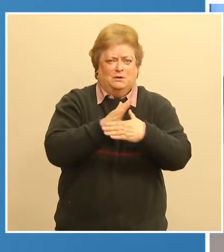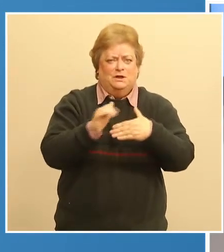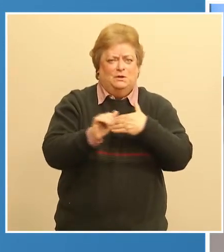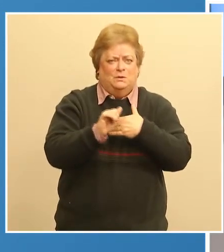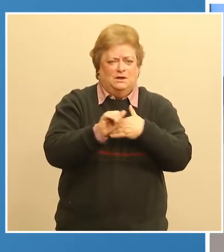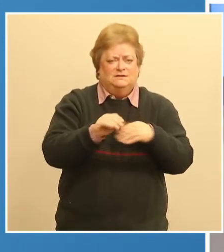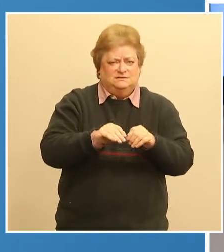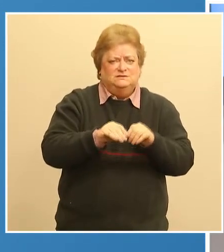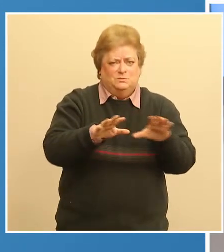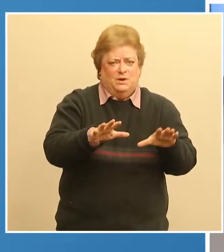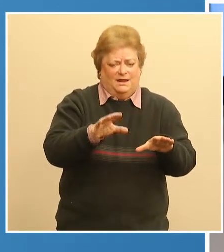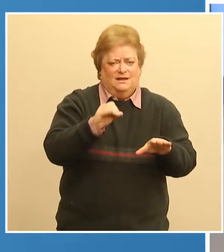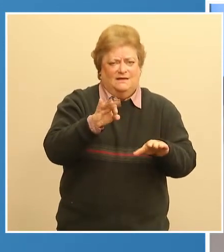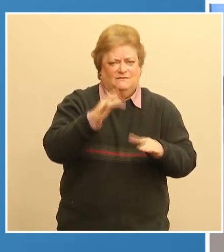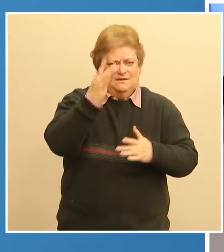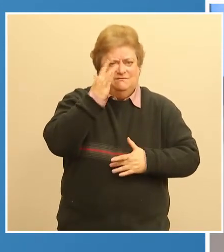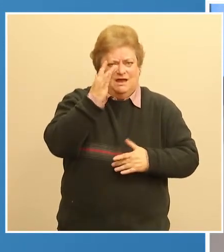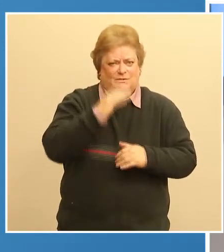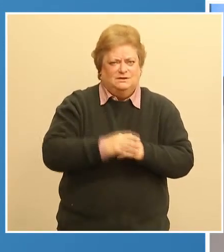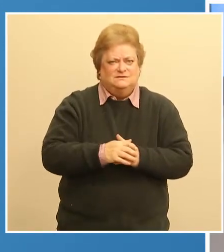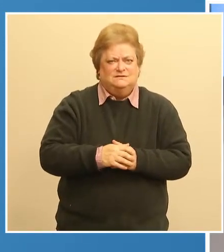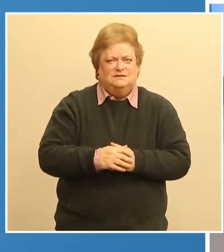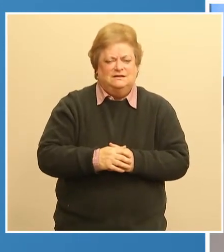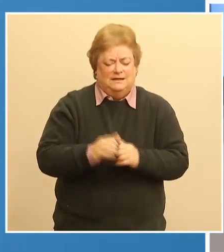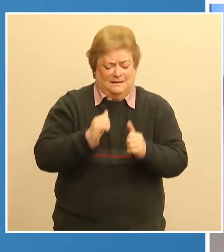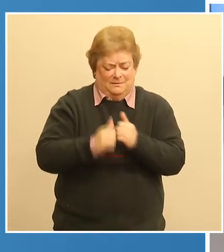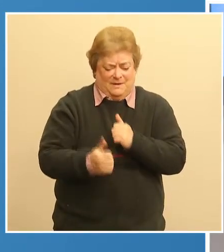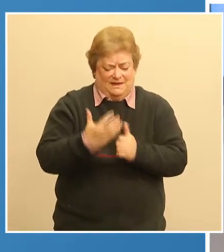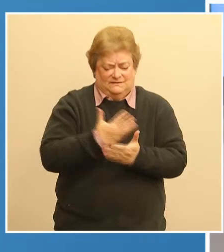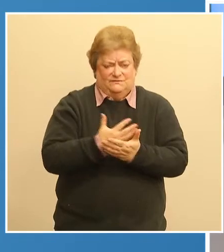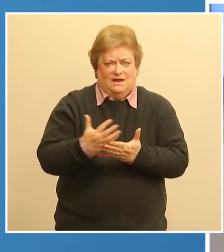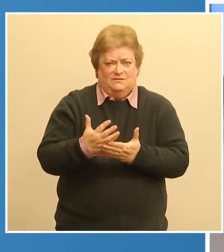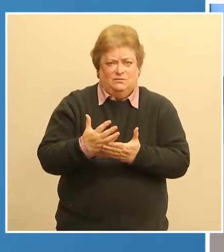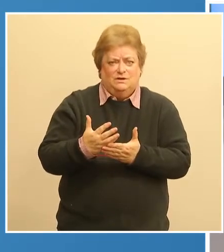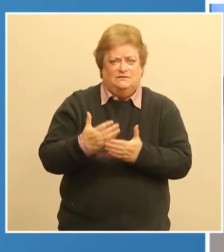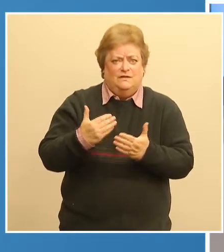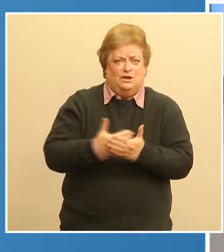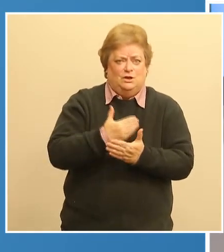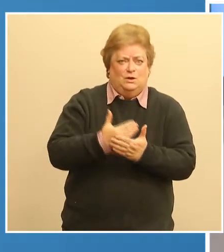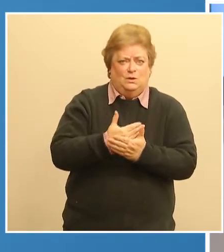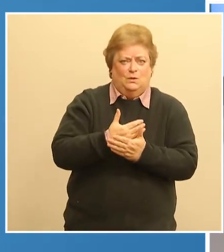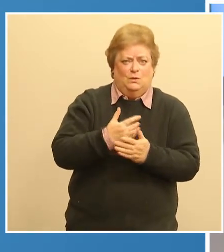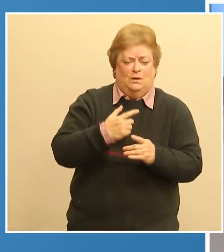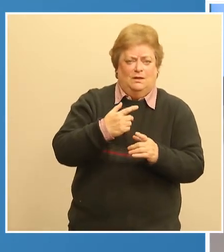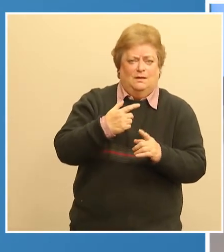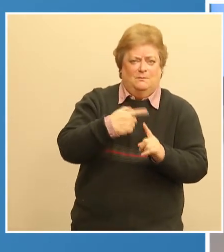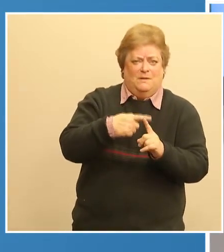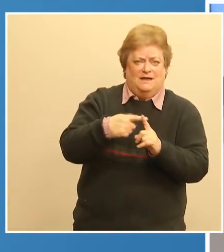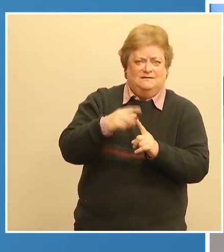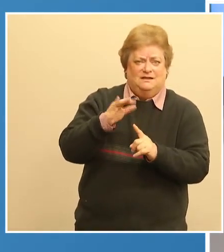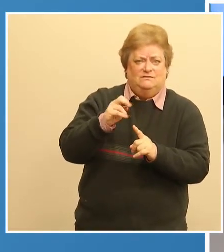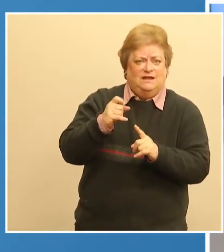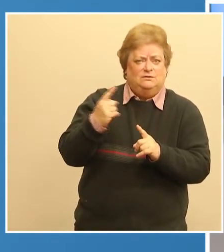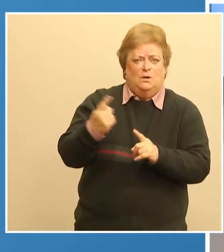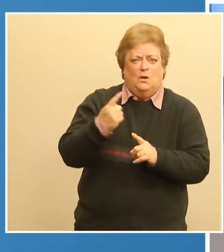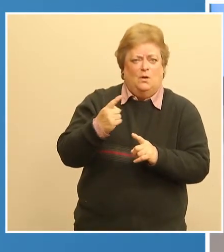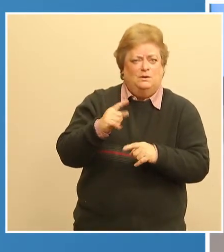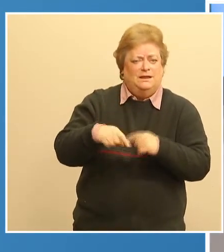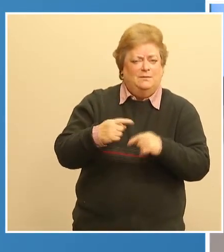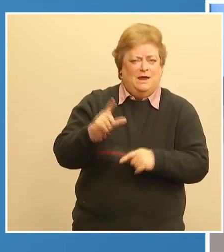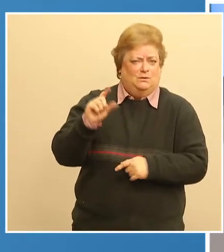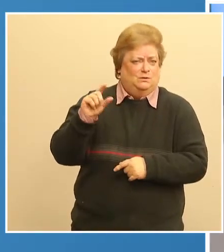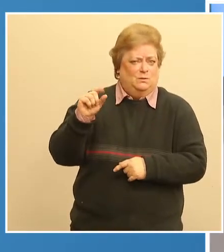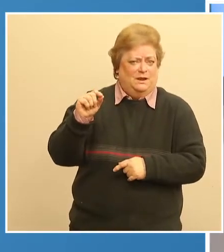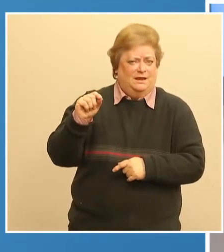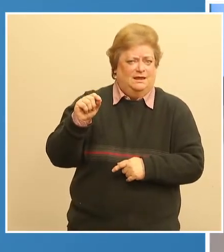spreading in our community. Over the last 5 weeks, the number of new weekly COVID-19 cases has varied only about 20